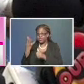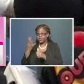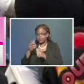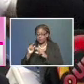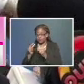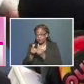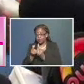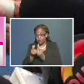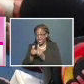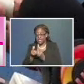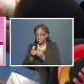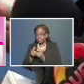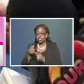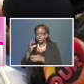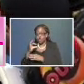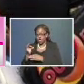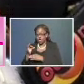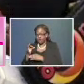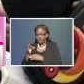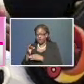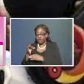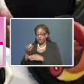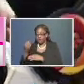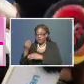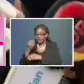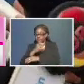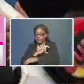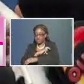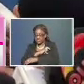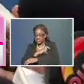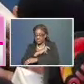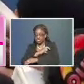vaccines through the COVAX facility. This is